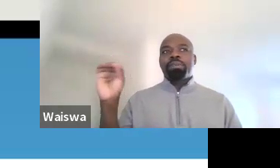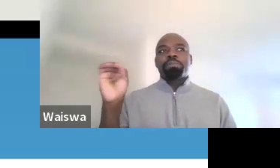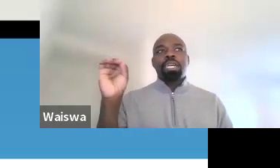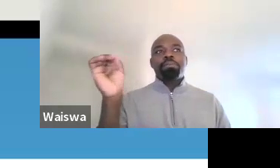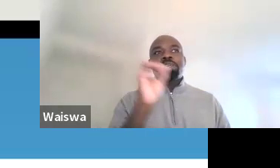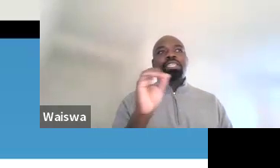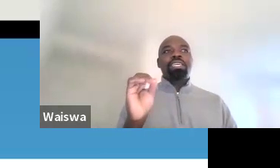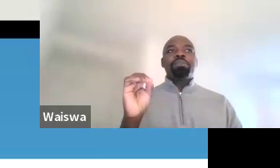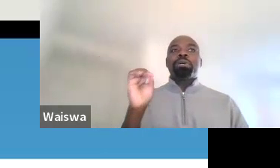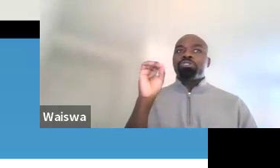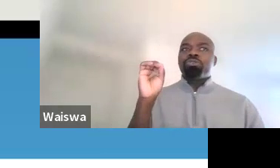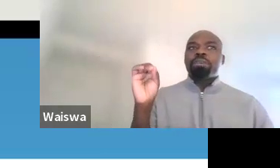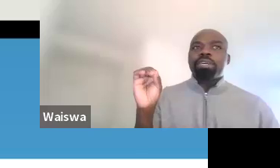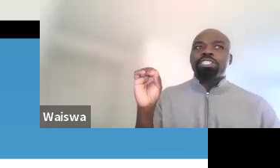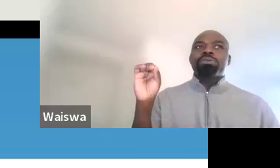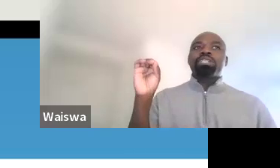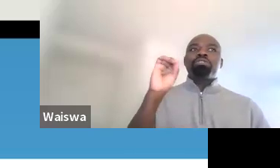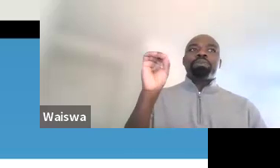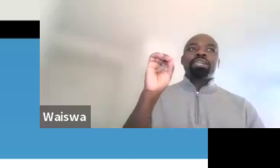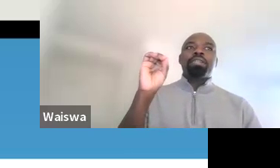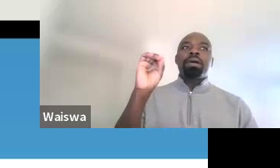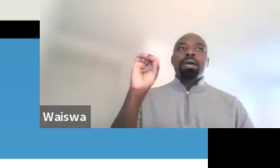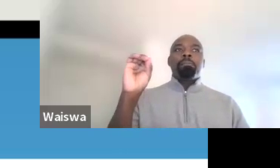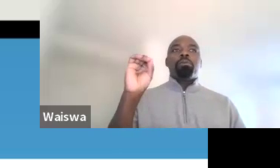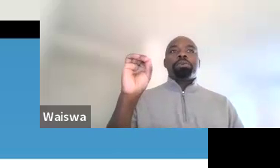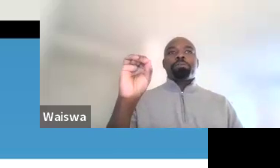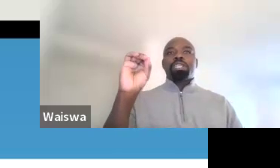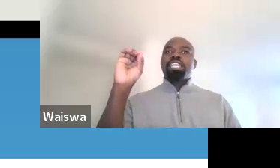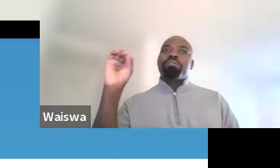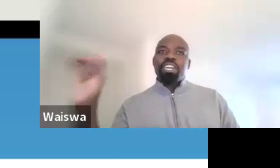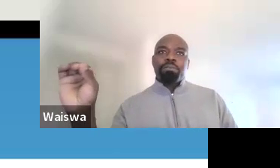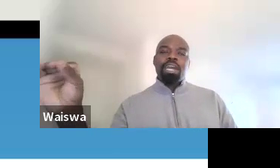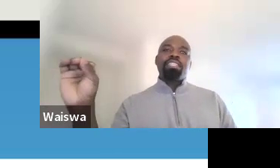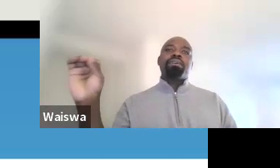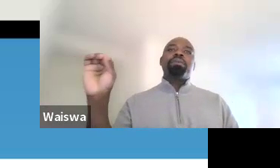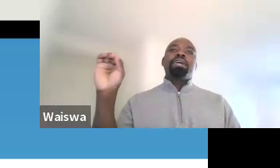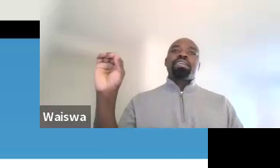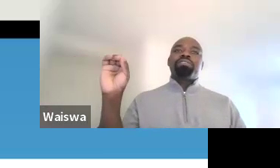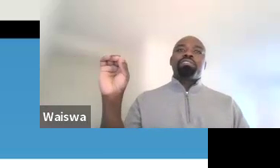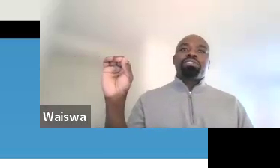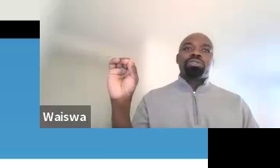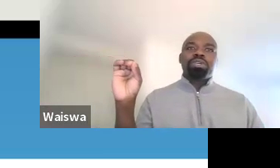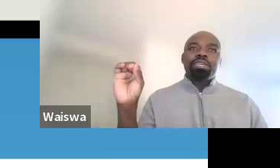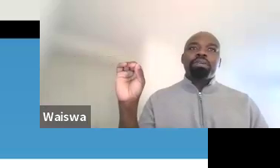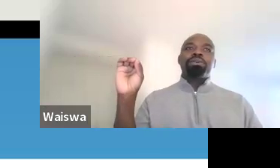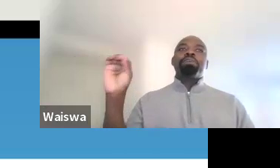the staff members might be reading that email. But also you want to make sure that you're looping in more people that can remind them, even if they saw the email, they may